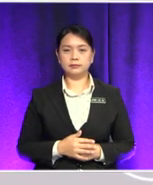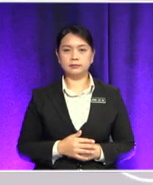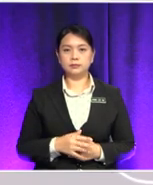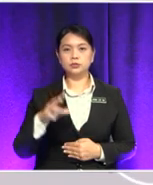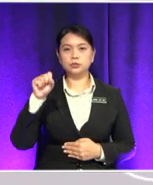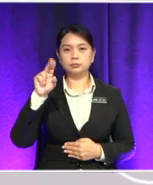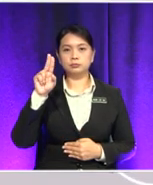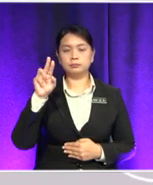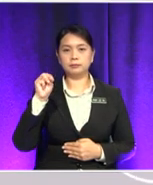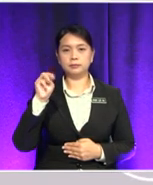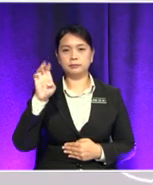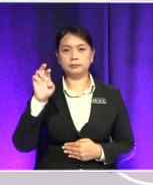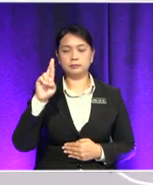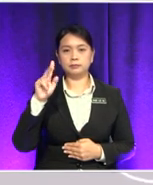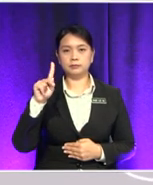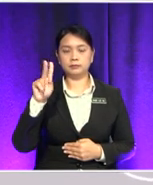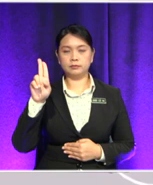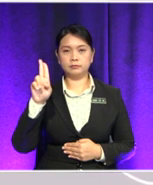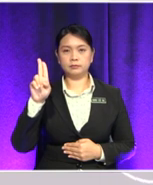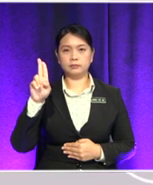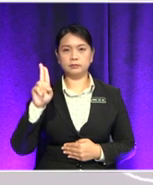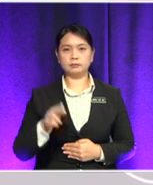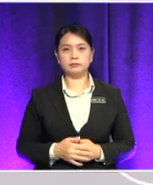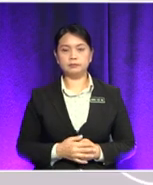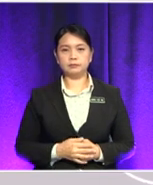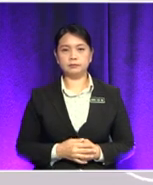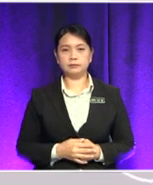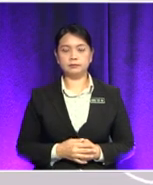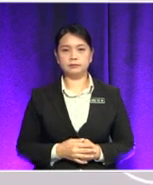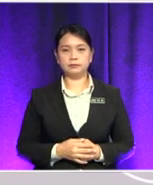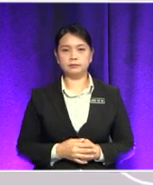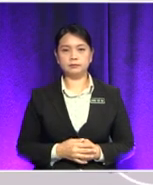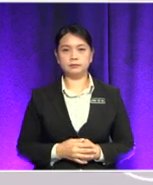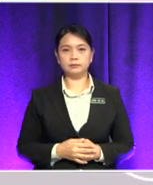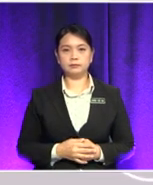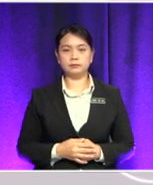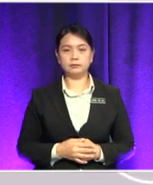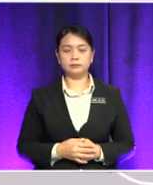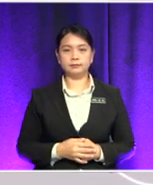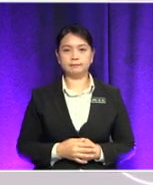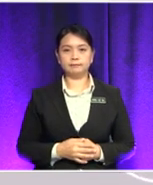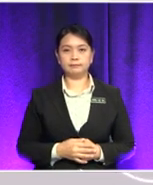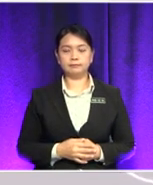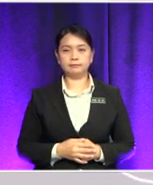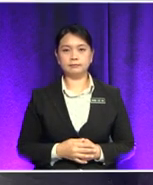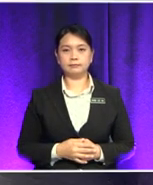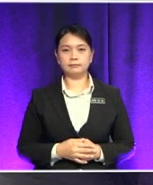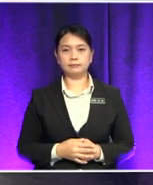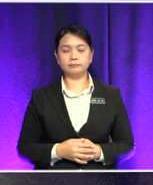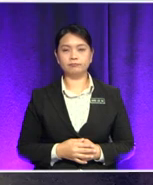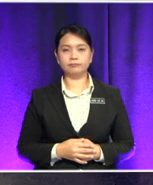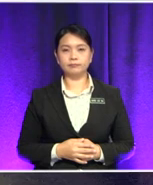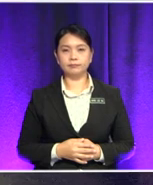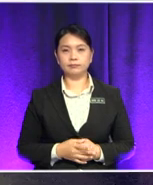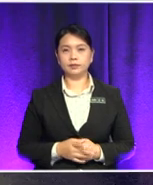for the lima. And also the other one is Sumberku. So go for it, okay? Don't waste your time. Exactly. So you